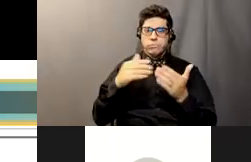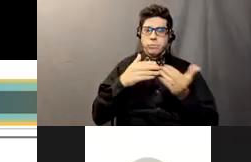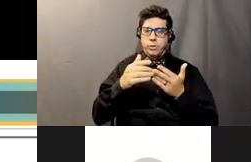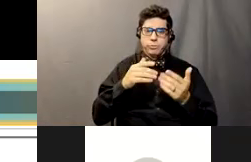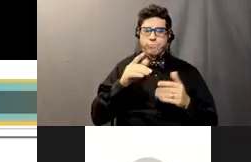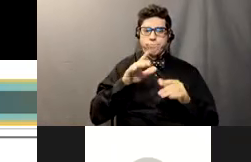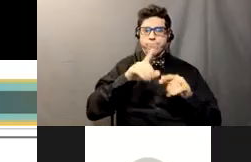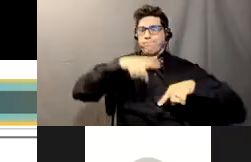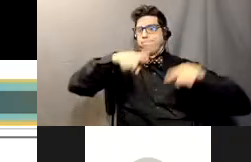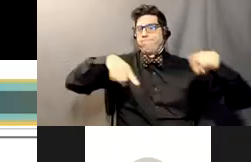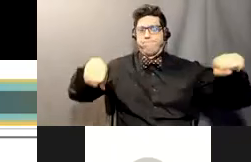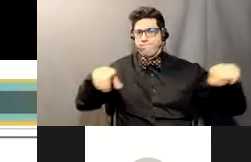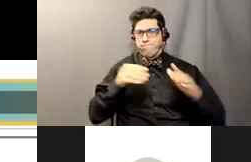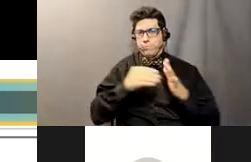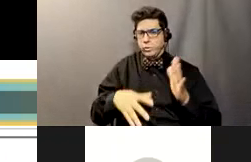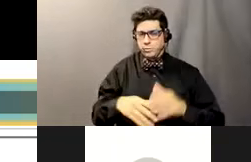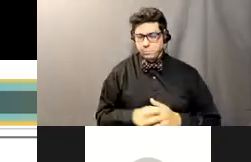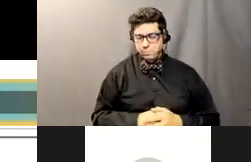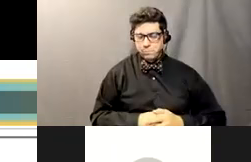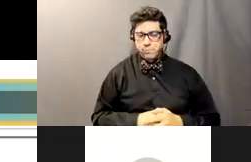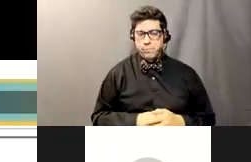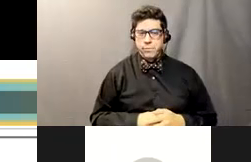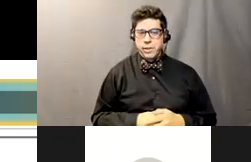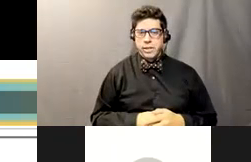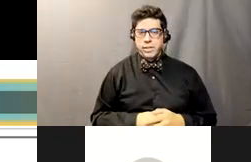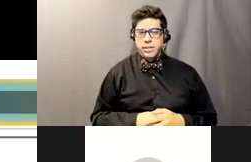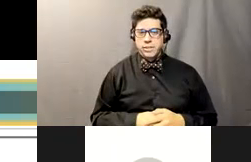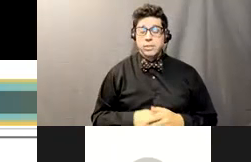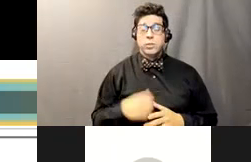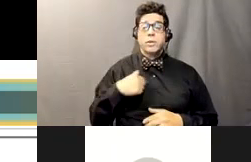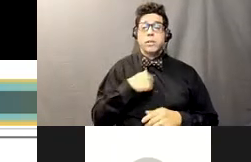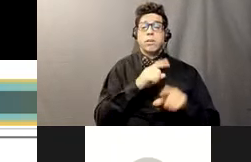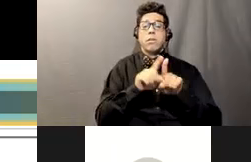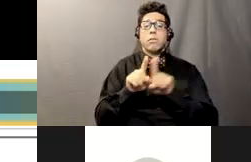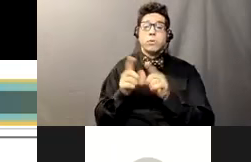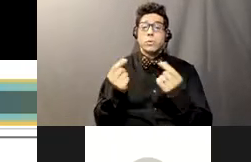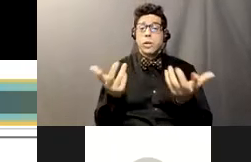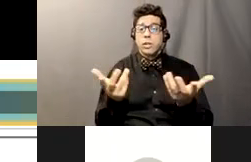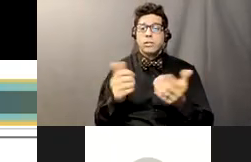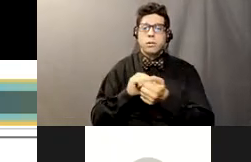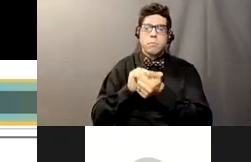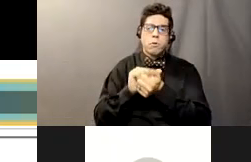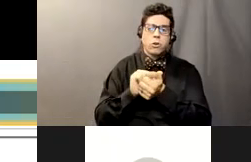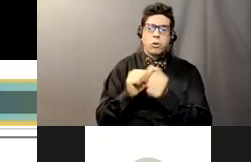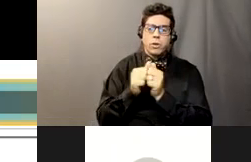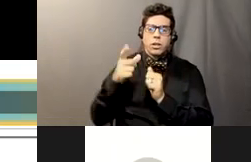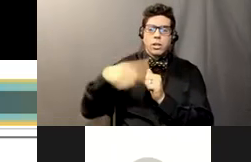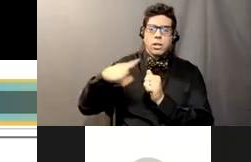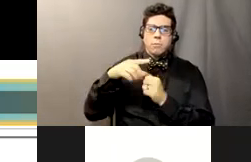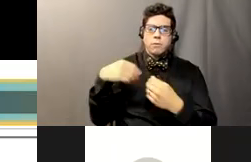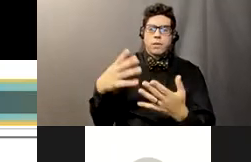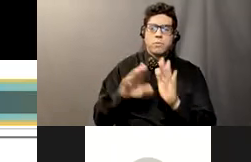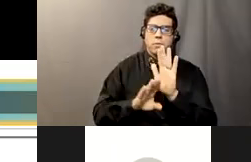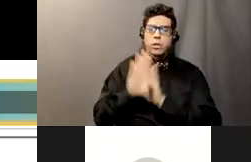Next. In regards to our prevention activities, we've partnered with Riverside University Health Systems to provide a lot of professional development